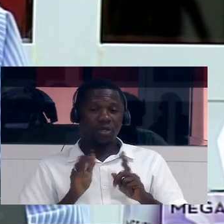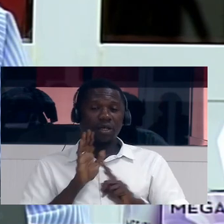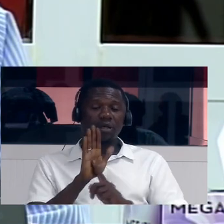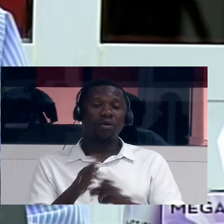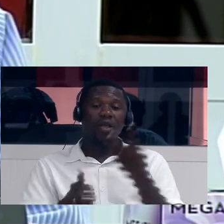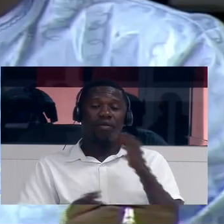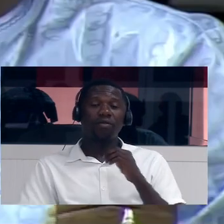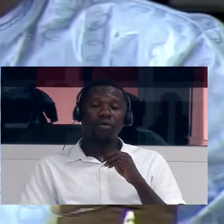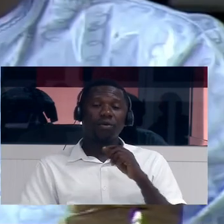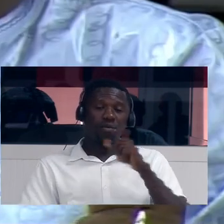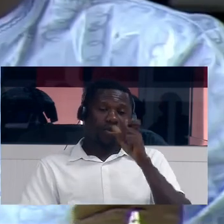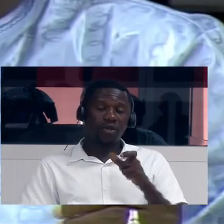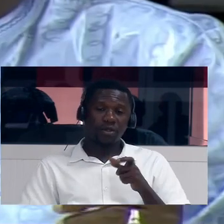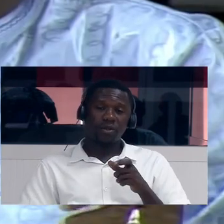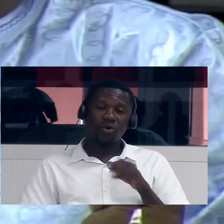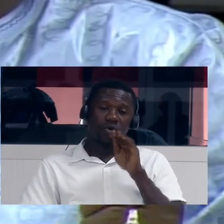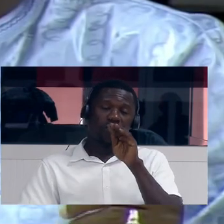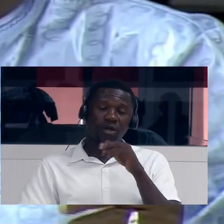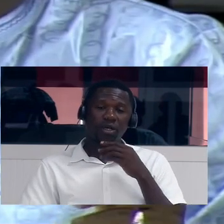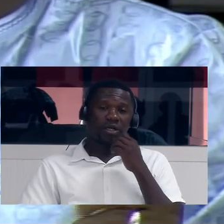congratulations, what do you tell them? Don't congratulate me.